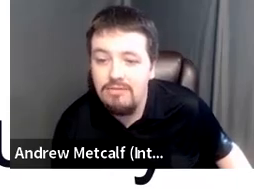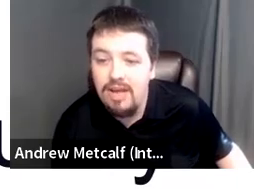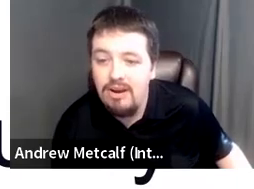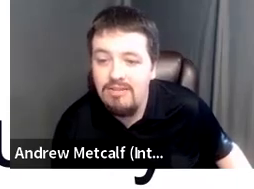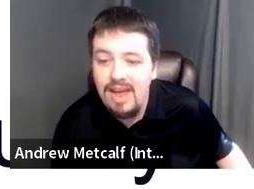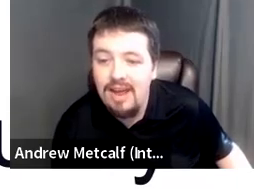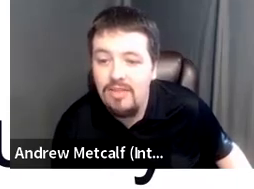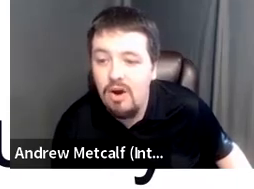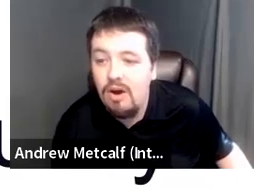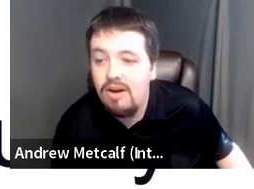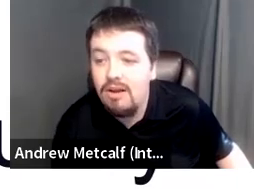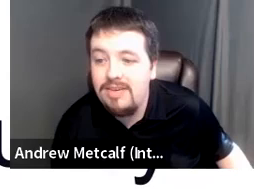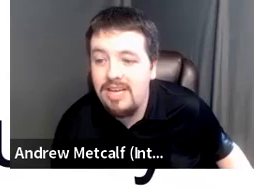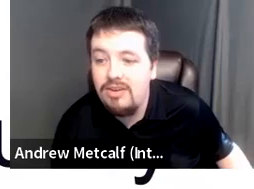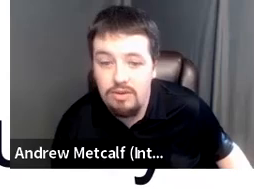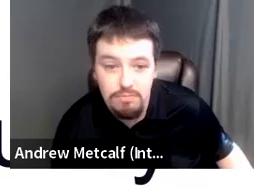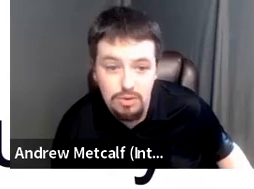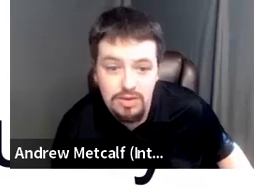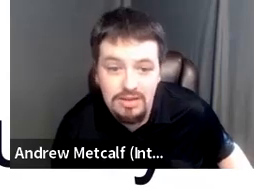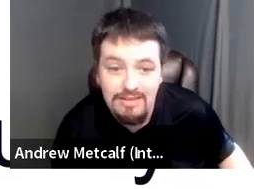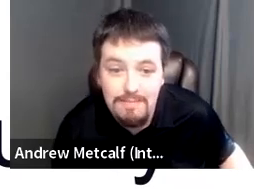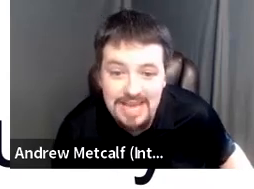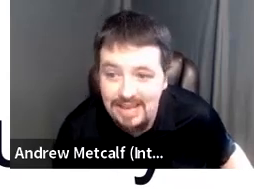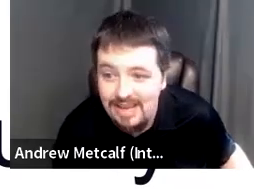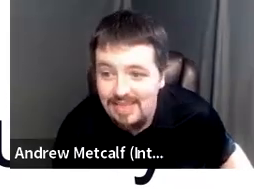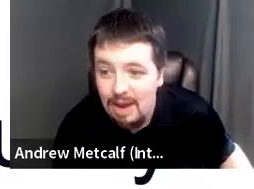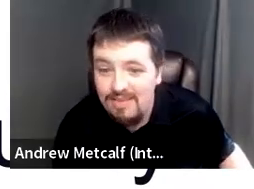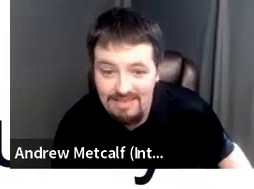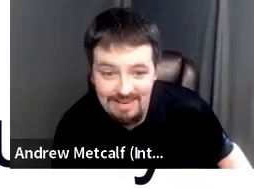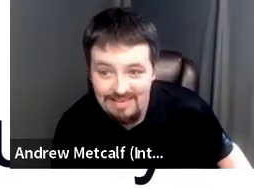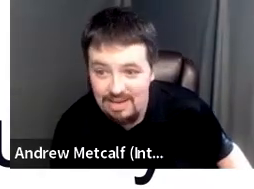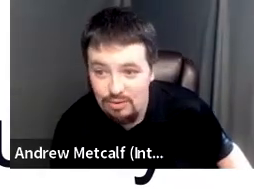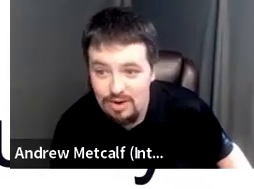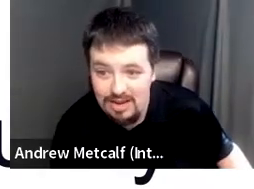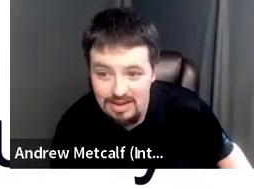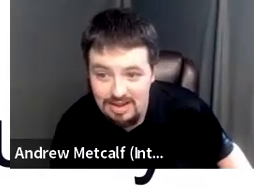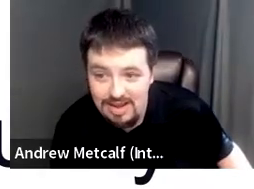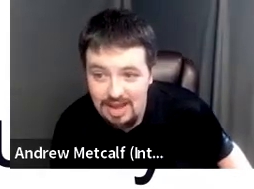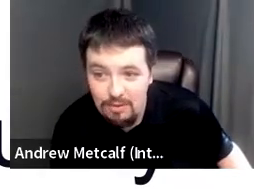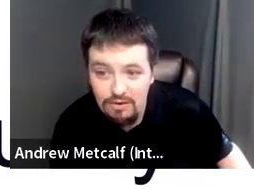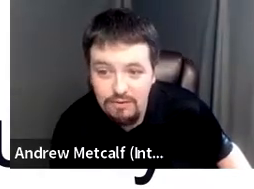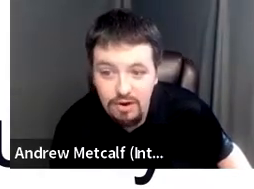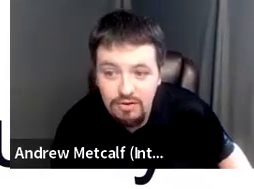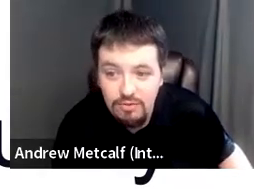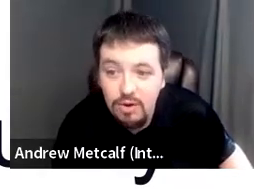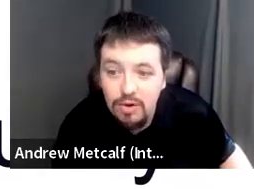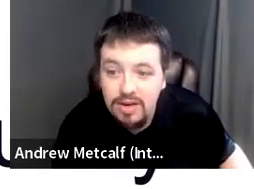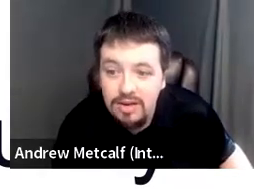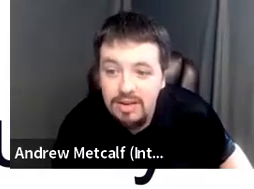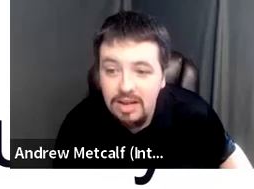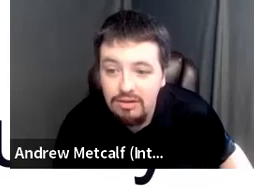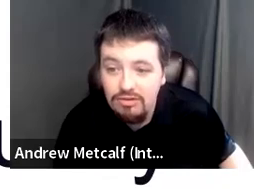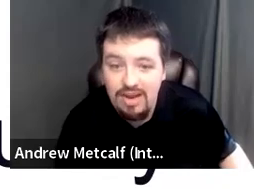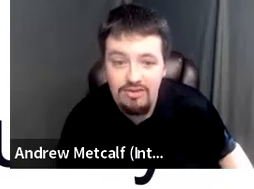simplification of letters and the art of teaching the mute to speak. That was in 1620. That was the first